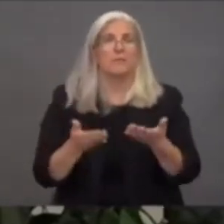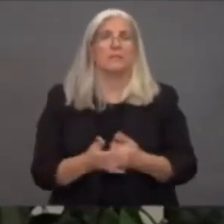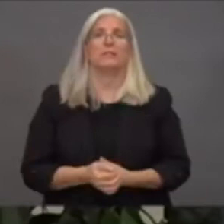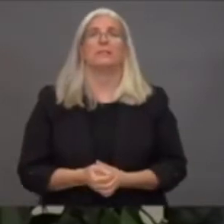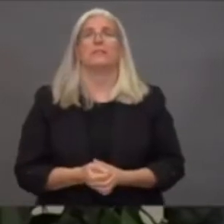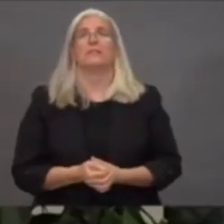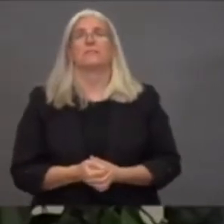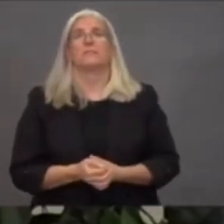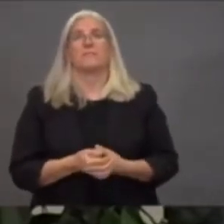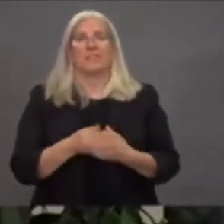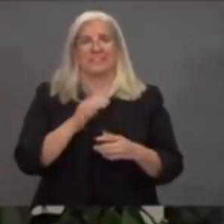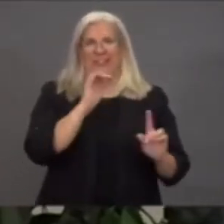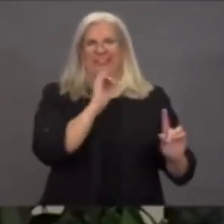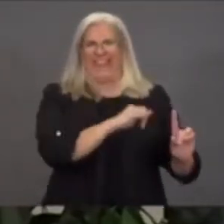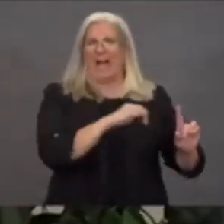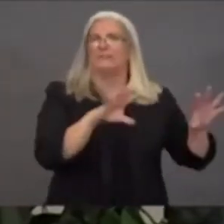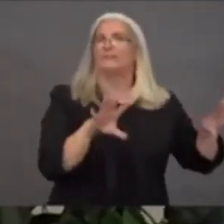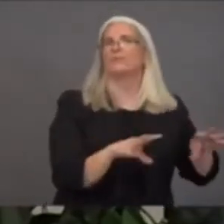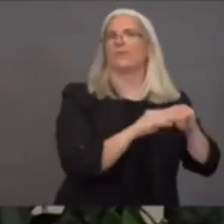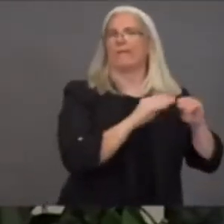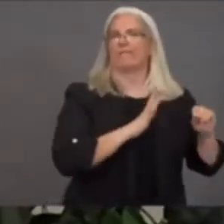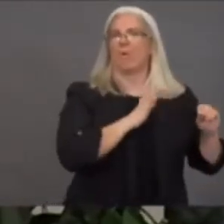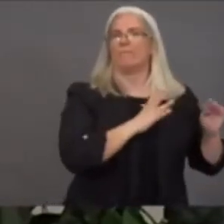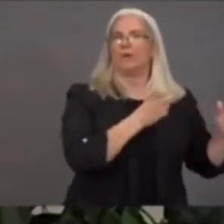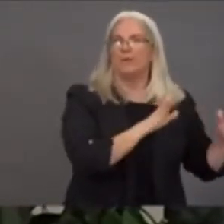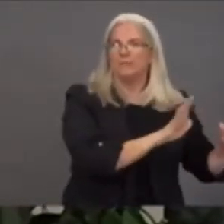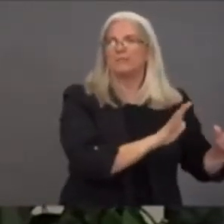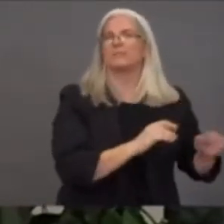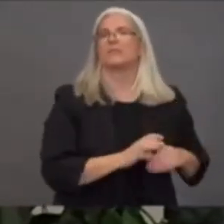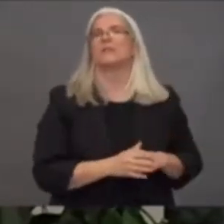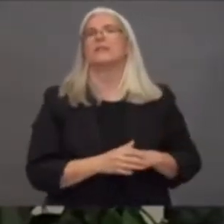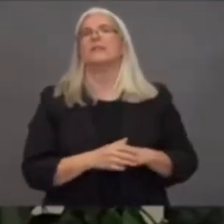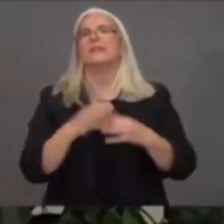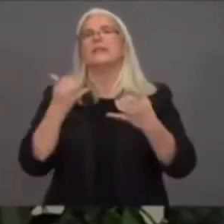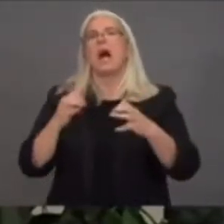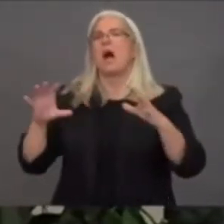gatherings, dinner parties or backyard barbecues, and